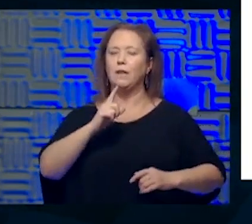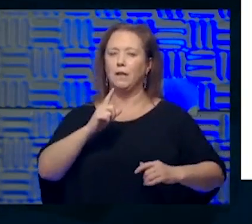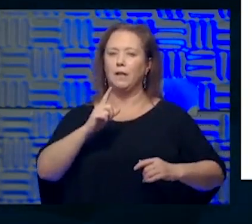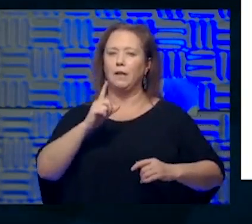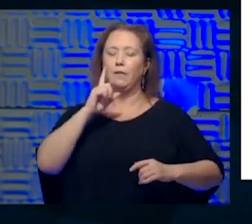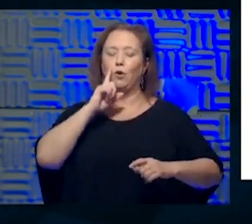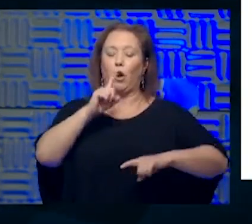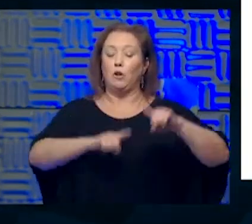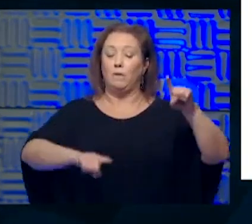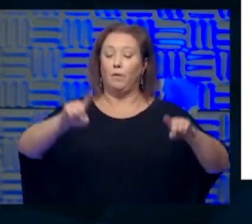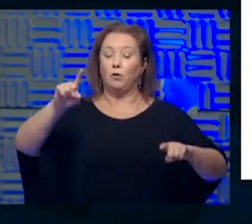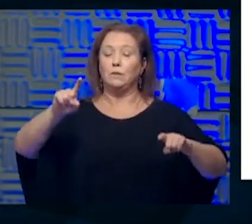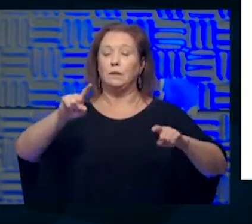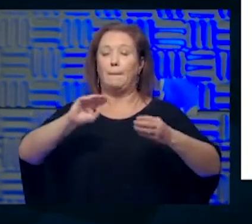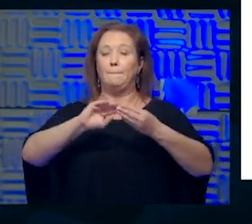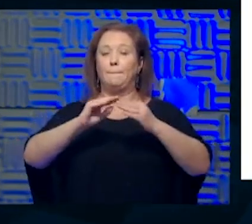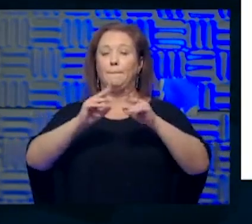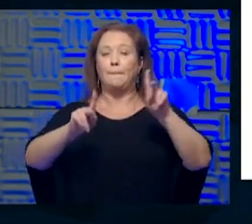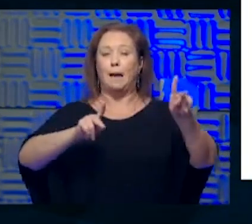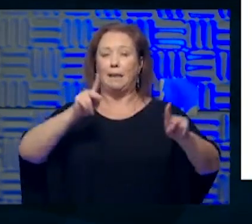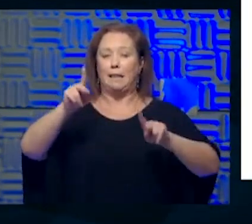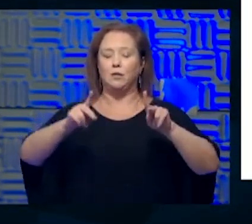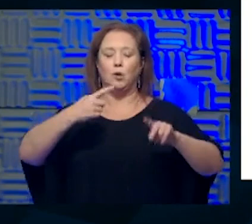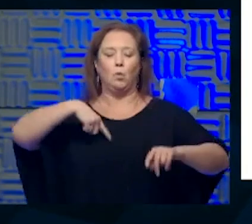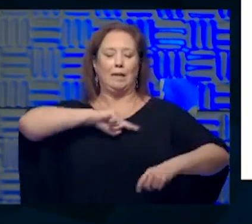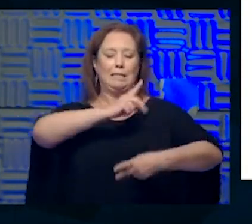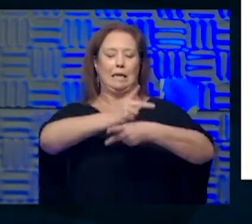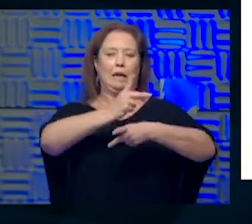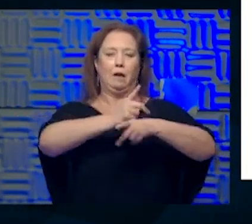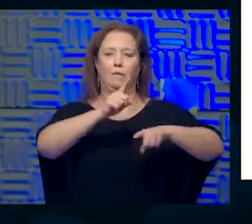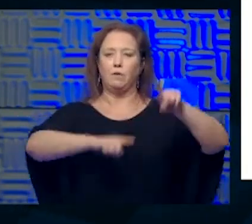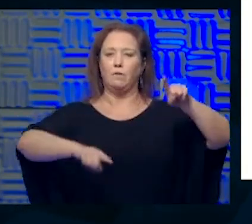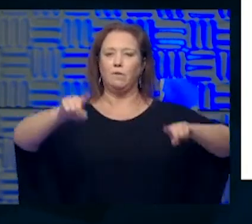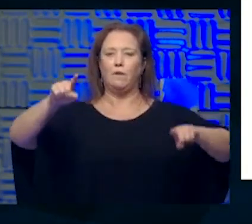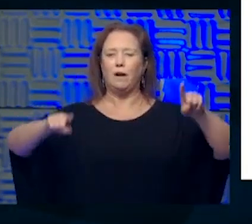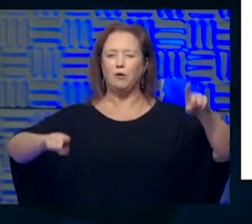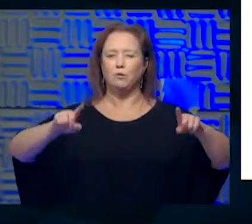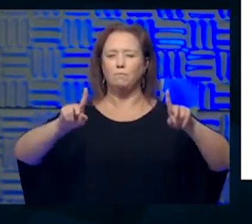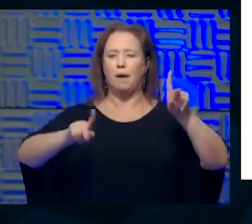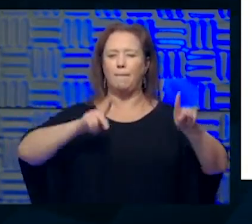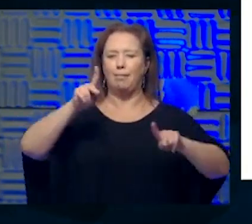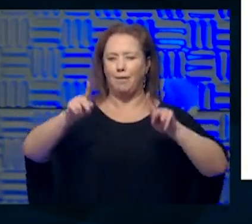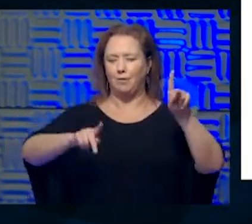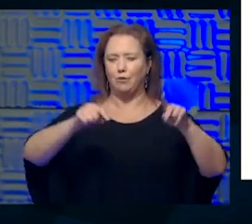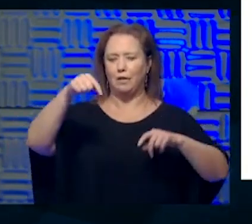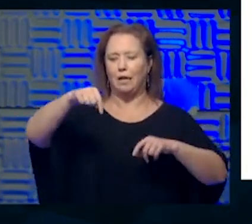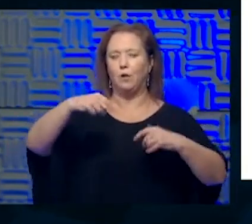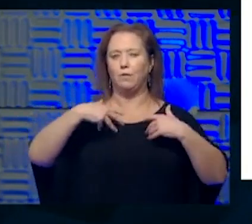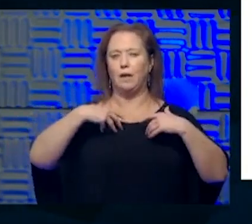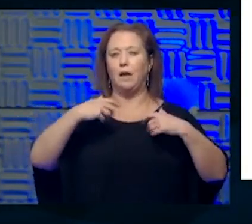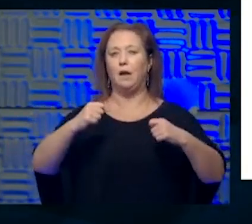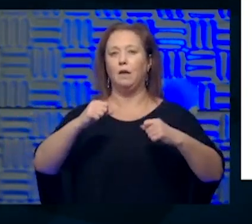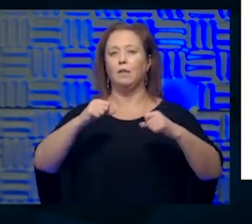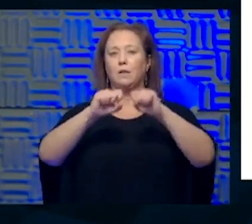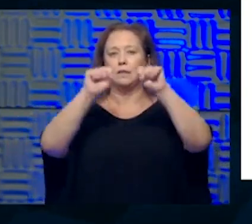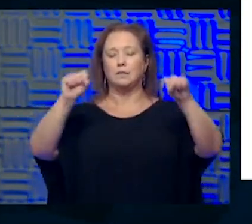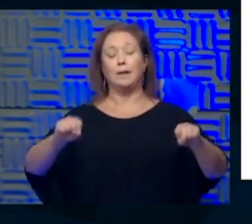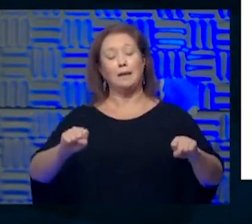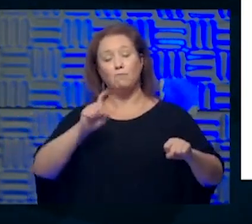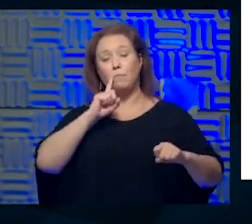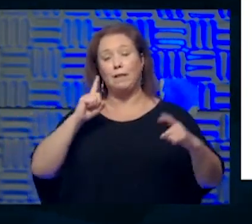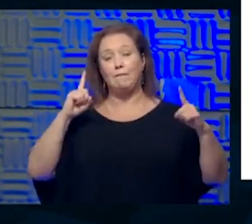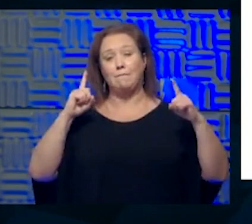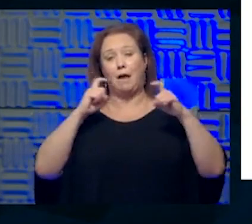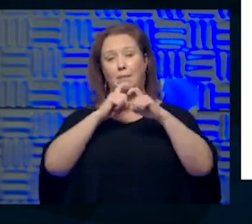of a diverse population. We take care of a real diverse population here at the health system, as well as a very complicated population.